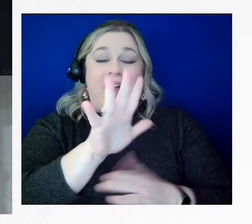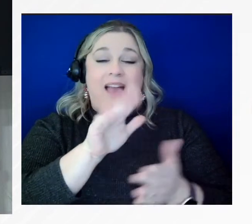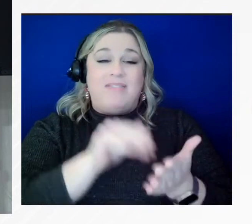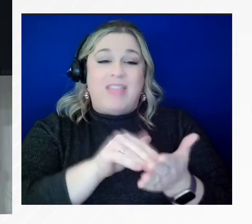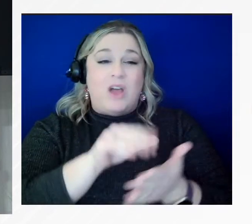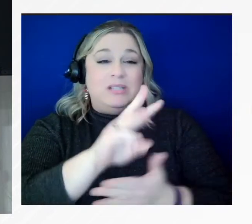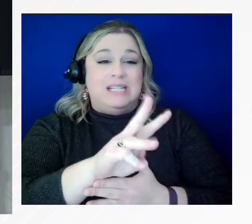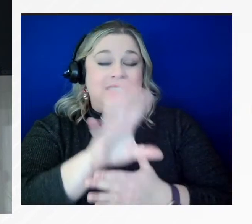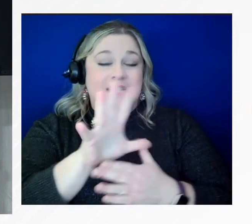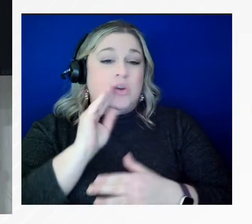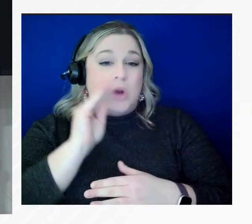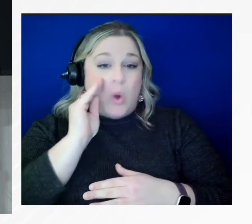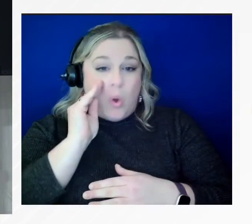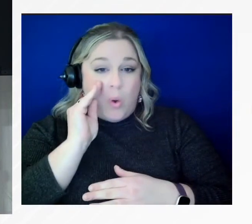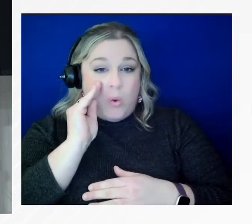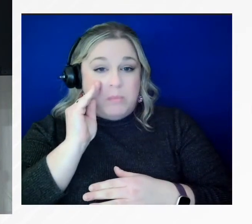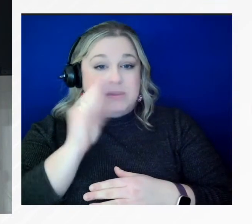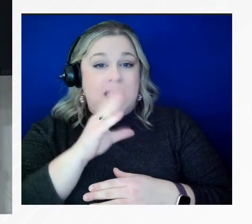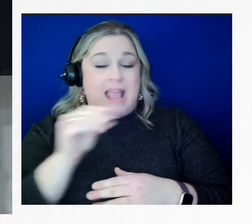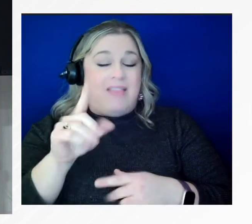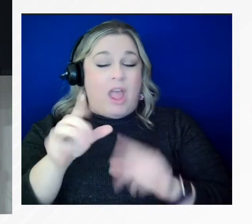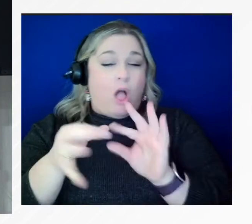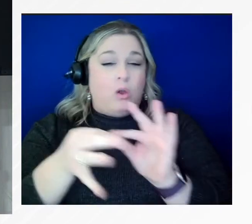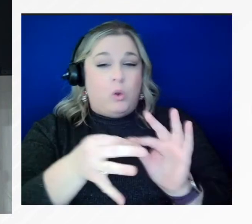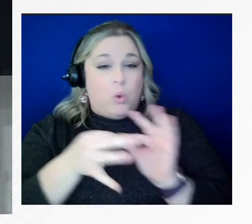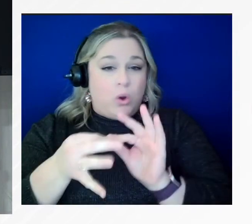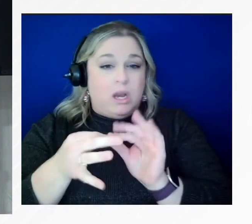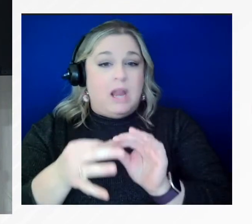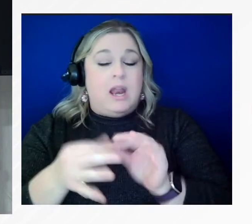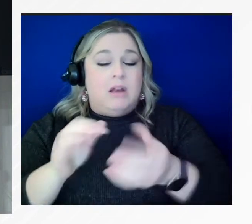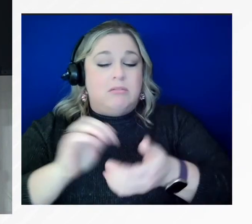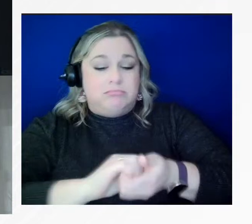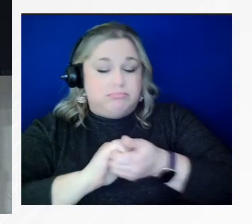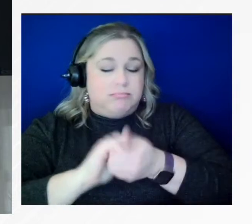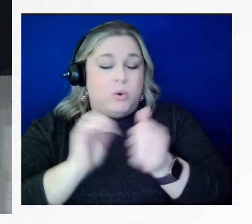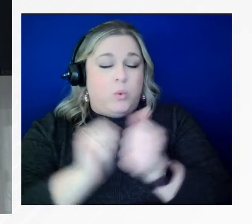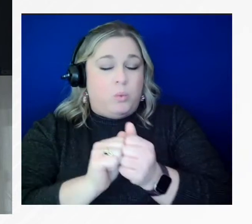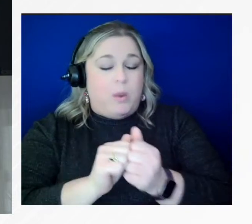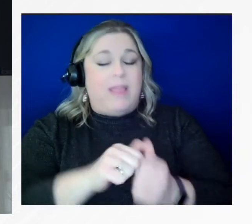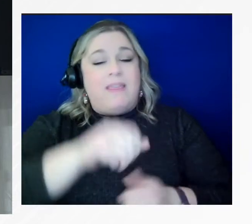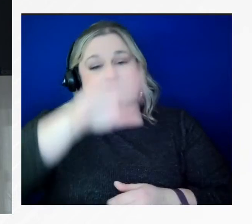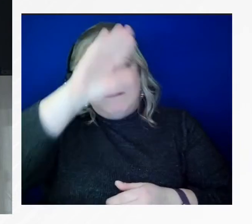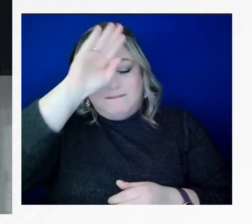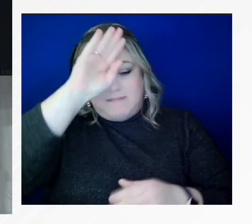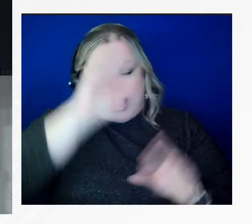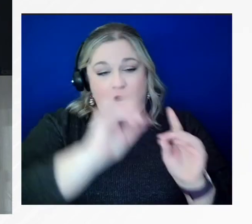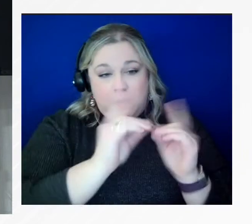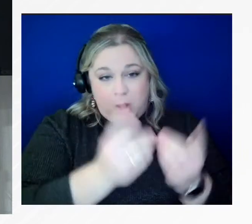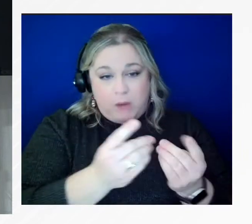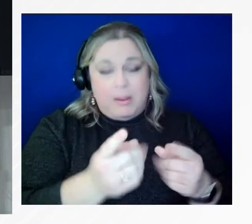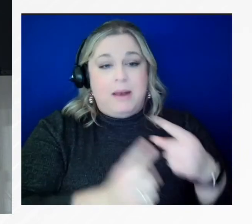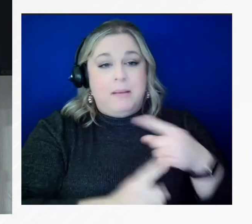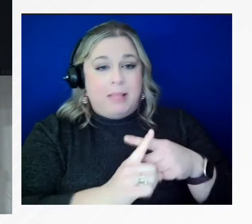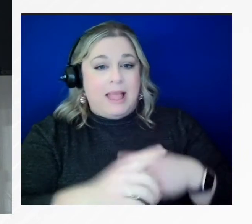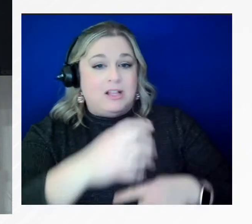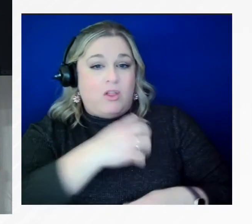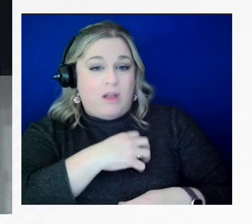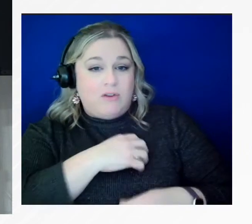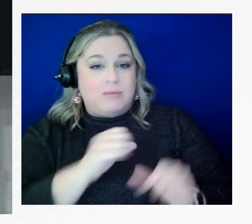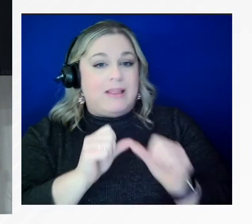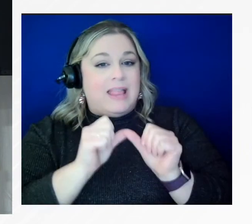were coordinated in their engagement with the fire department, our law enforcement, and they're still engaged in the incident